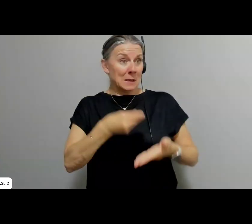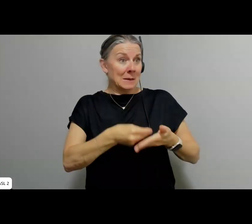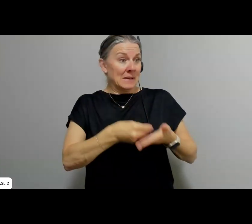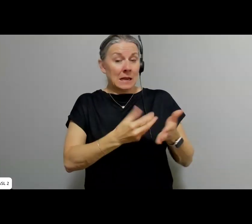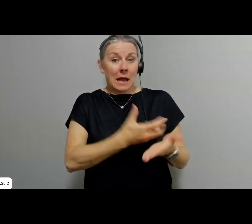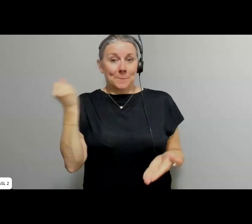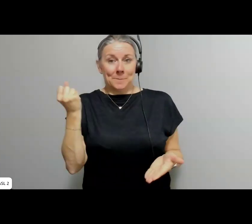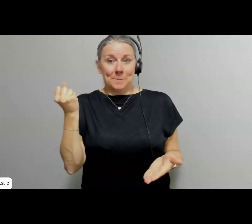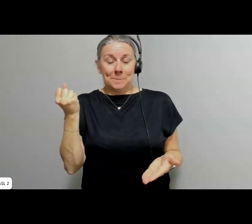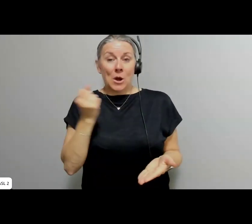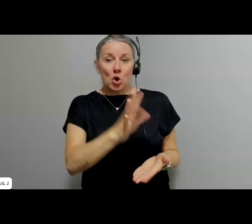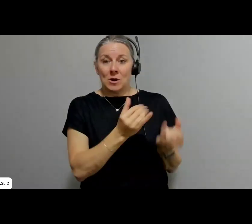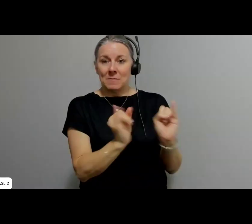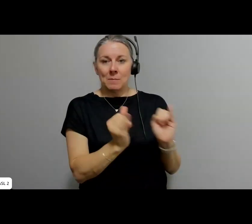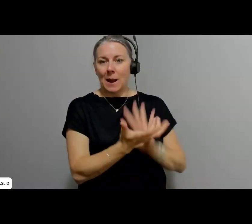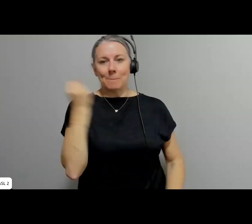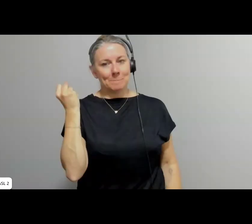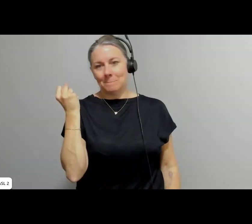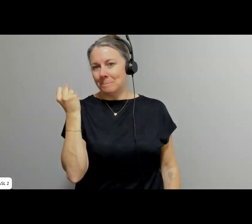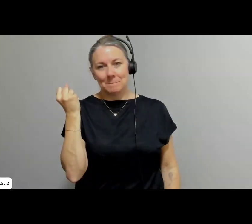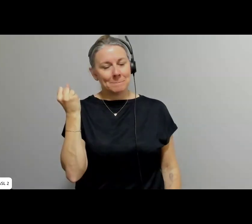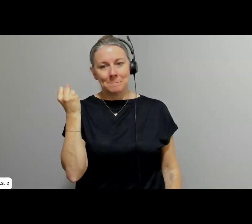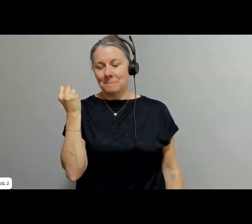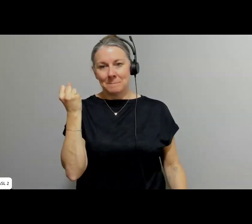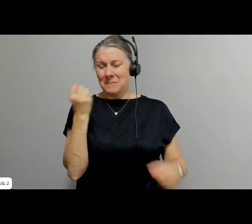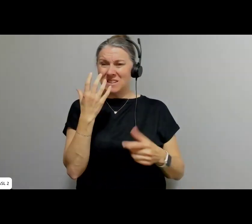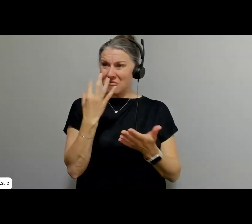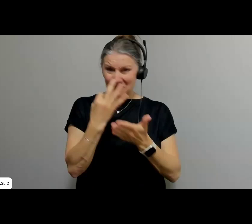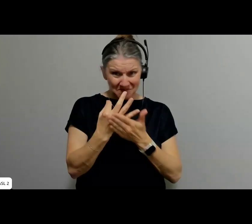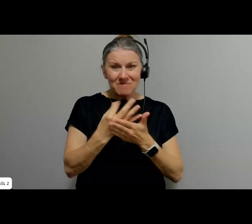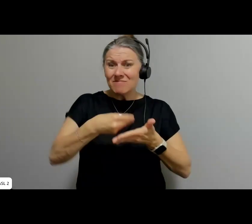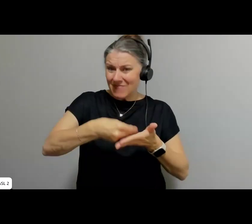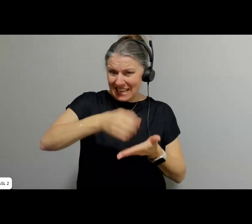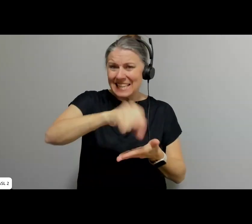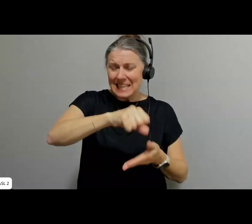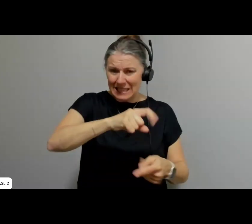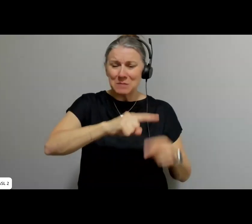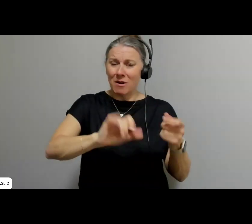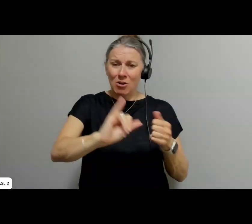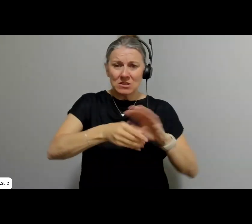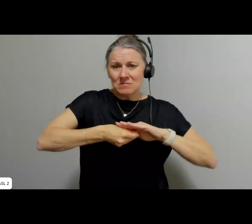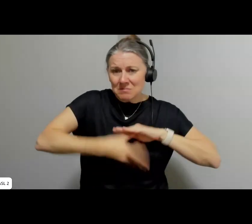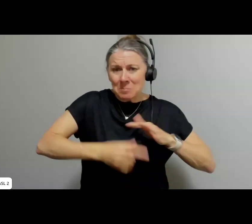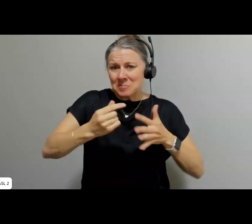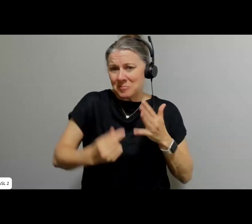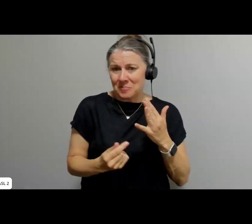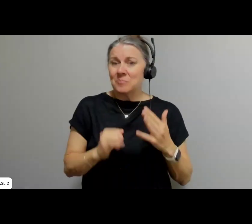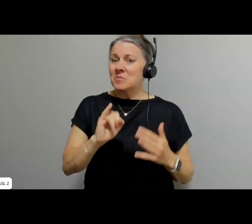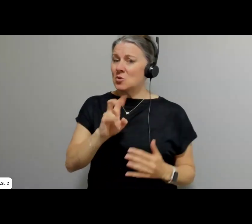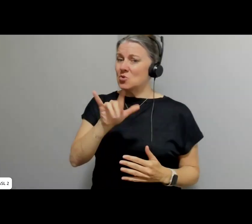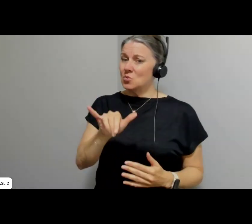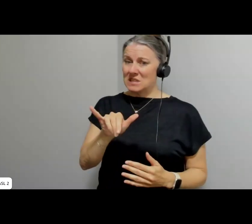has devastating consequences far beyond financial loss. Judy really sadly talked